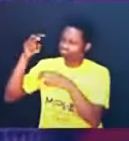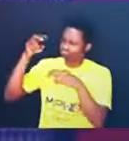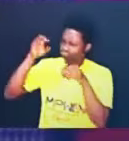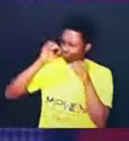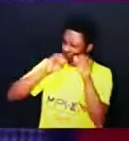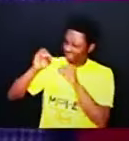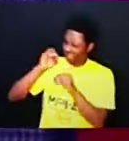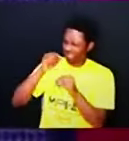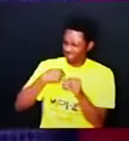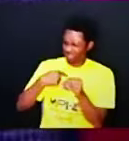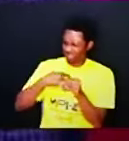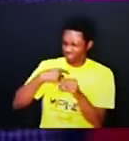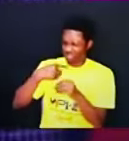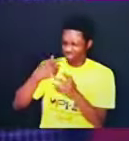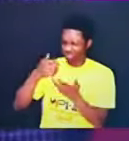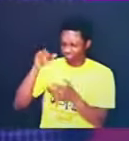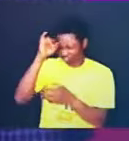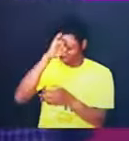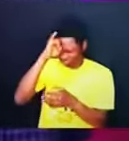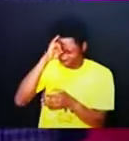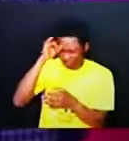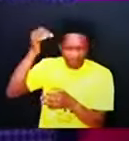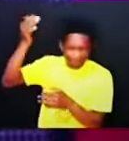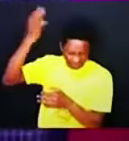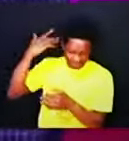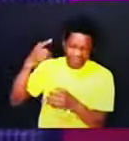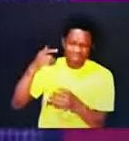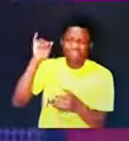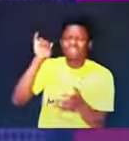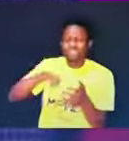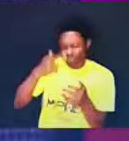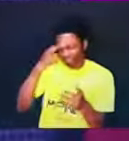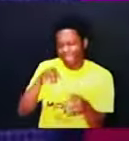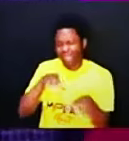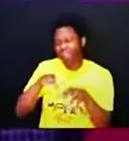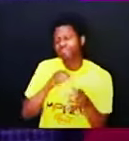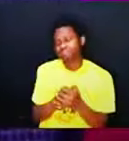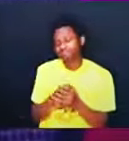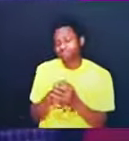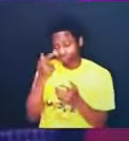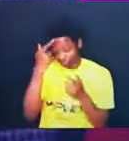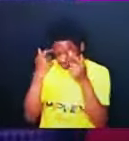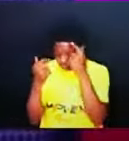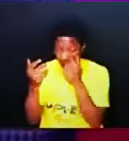se mi a akane no me yemusu bofo ne otafo ne